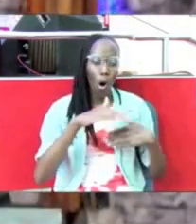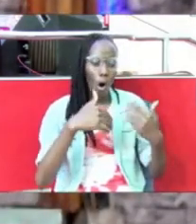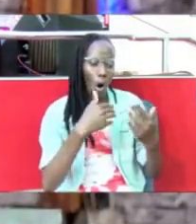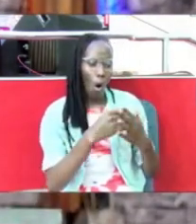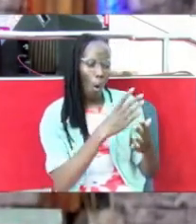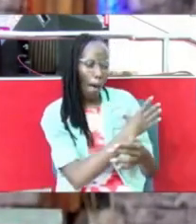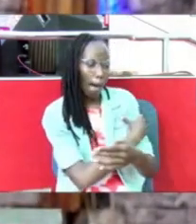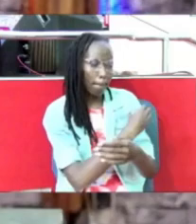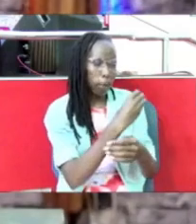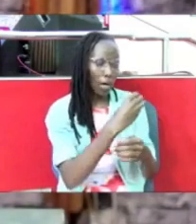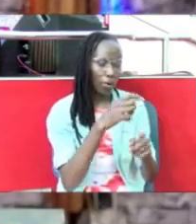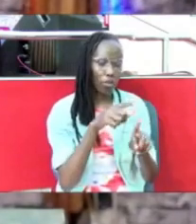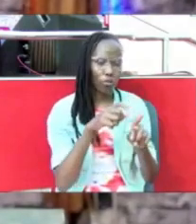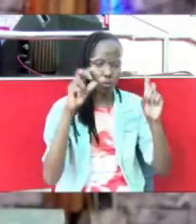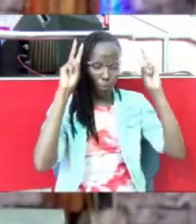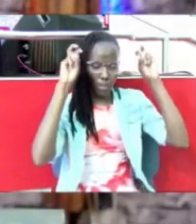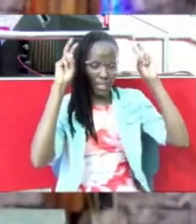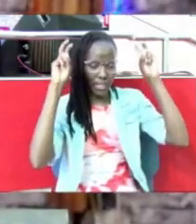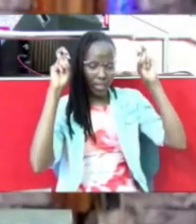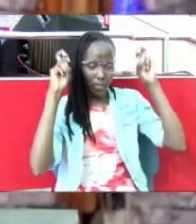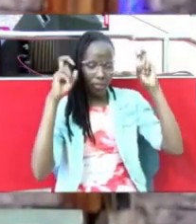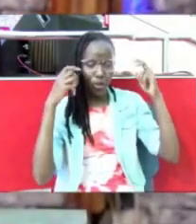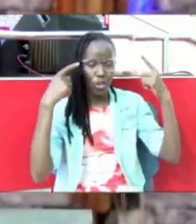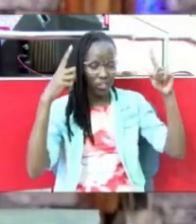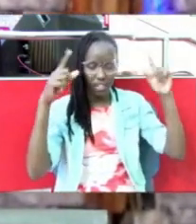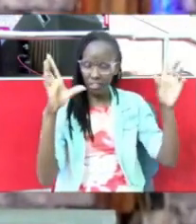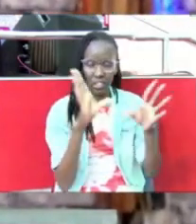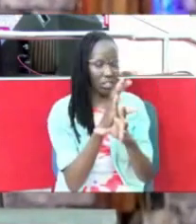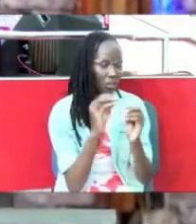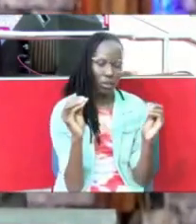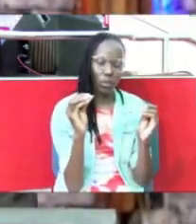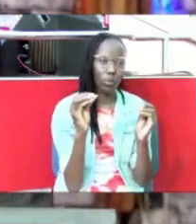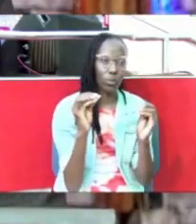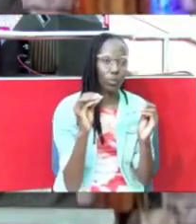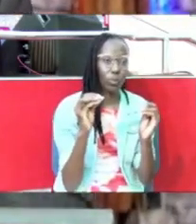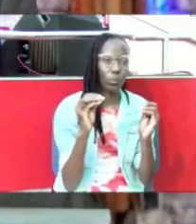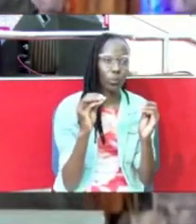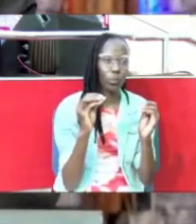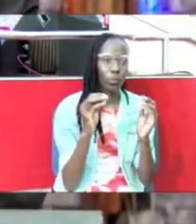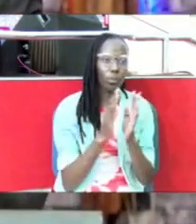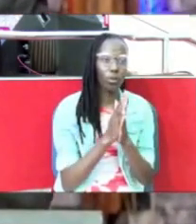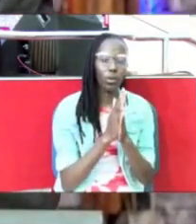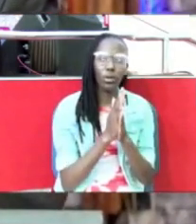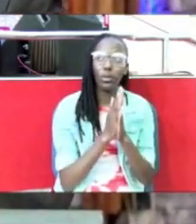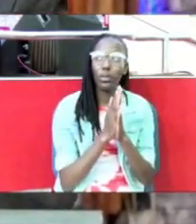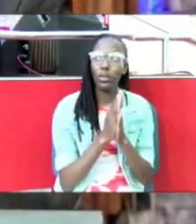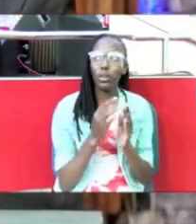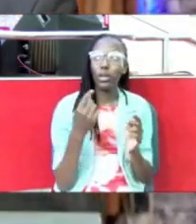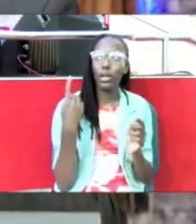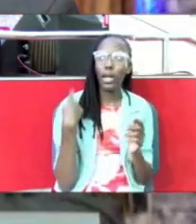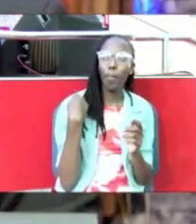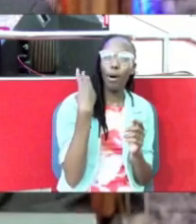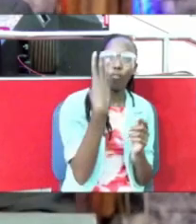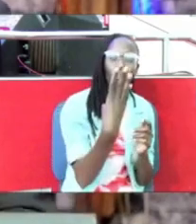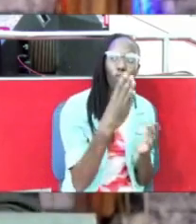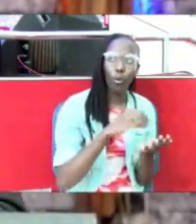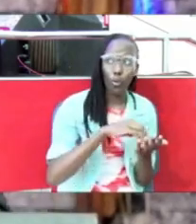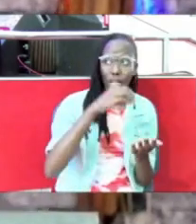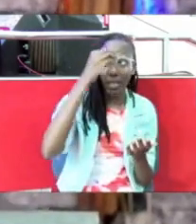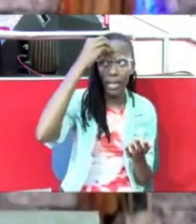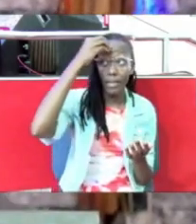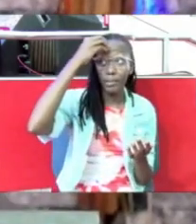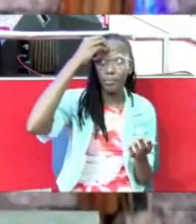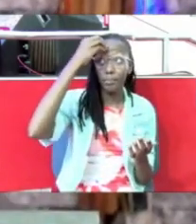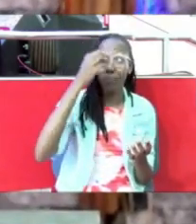shall not prevail against it. Na nguvu za kuzimu hazitaweza kutushinda. So the fourth lesson we can learn. Somo la